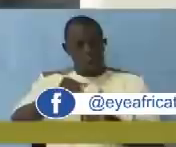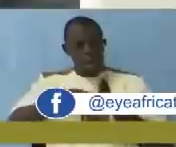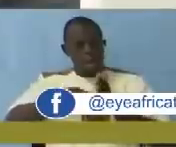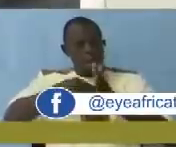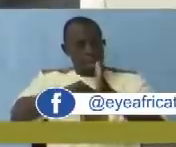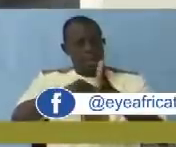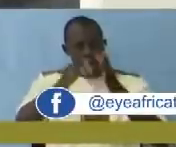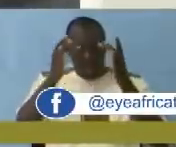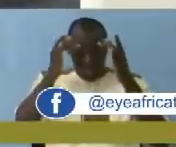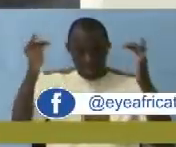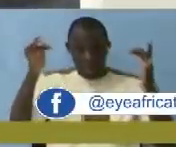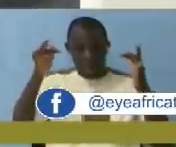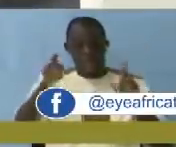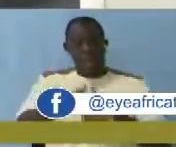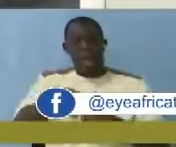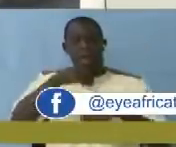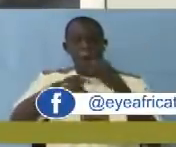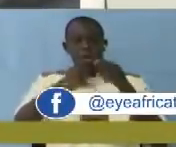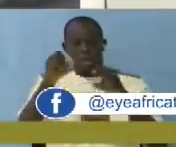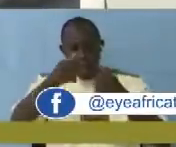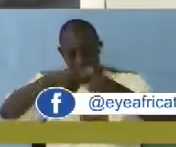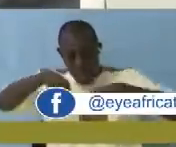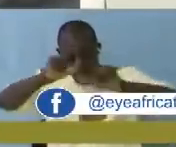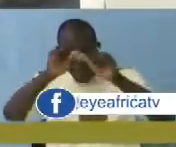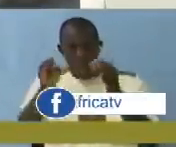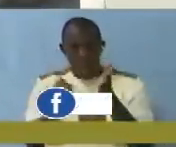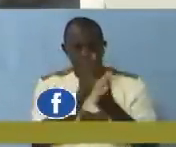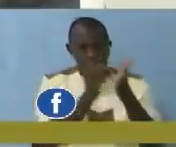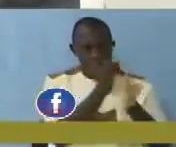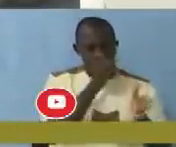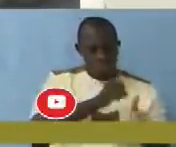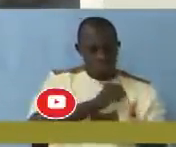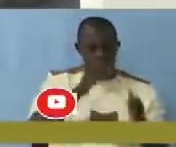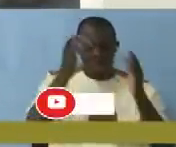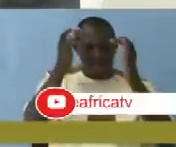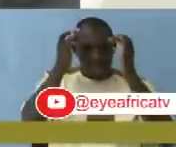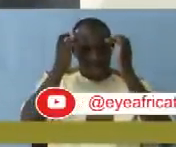the leading expert for investigations at the NIA?